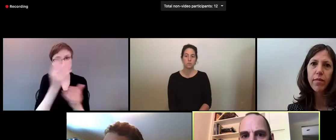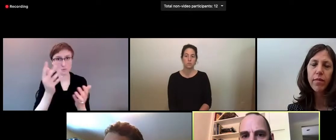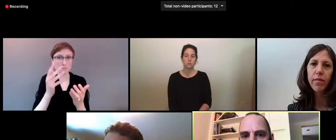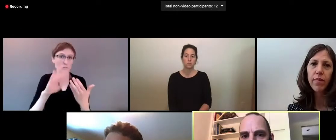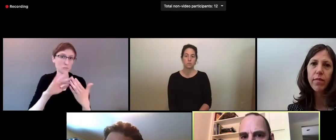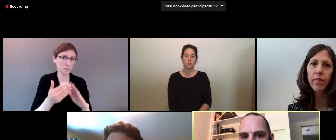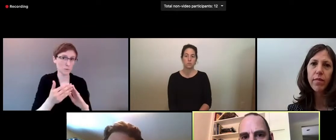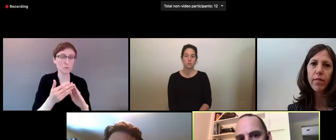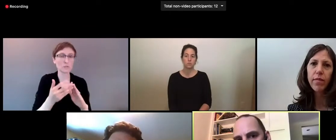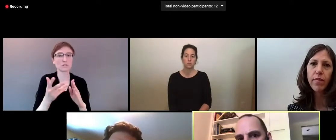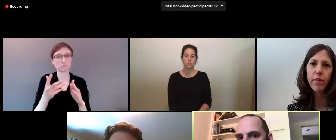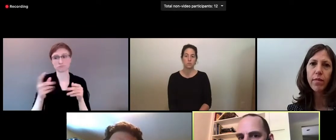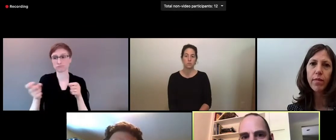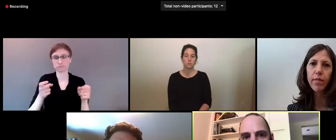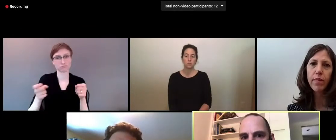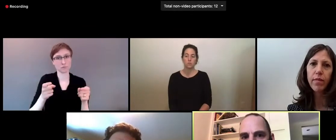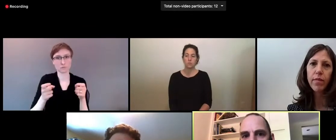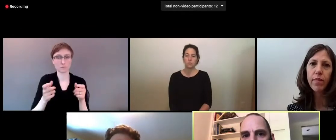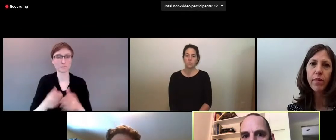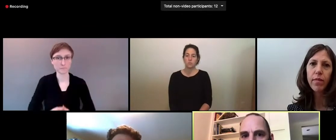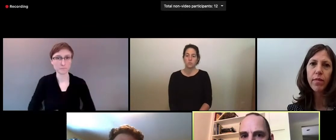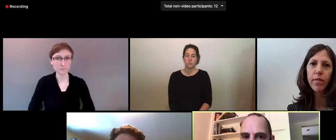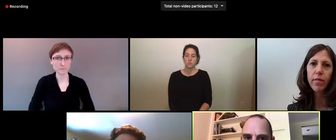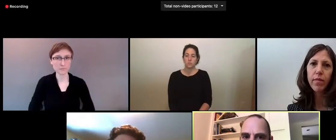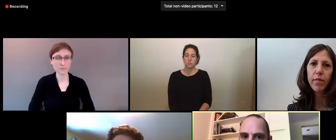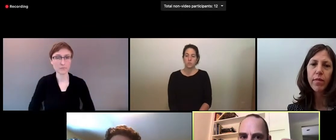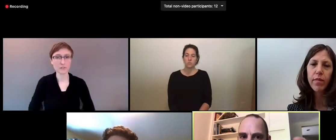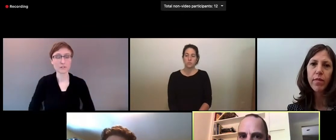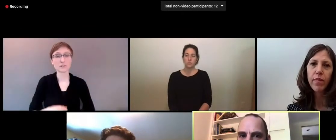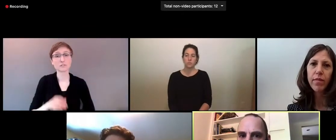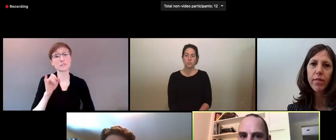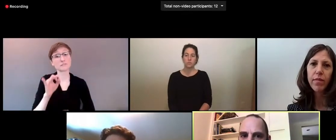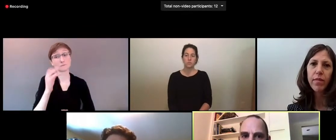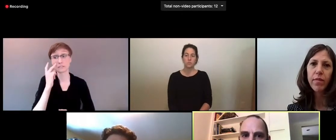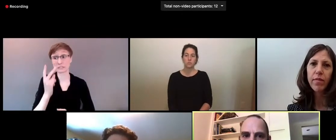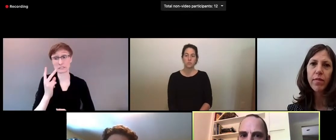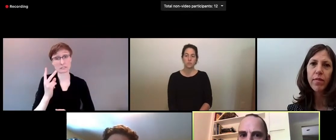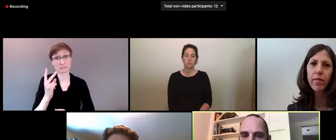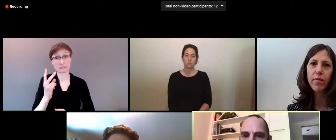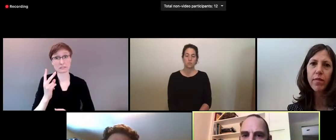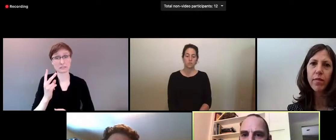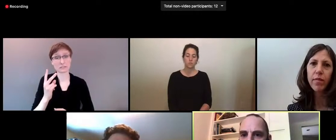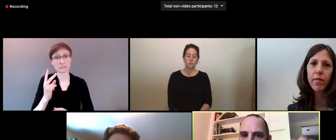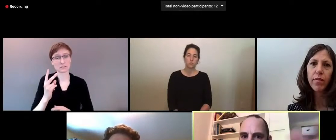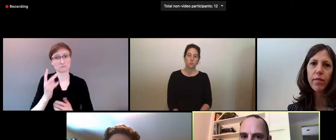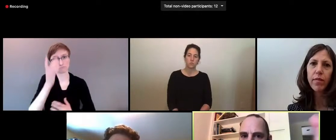and address the control as needed. So any inflection upwards, but definitely looking at those projections for